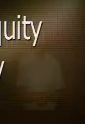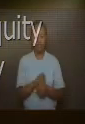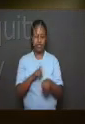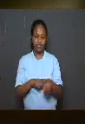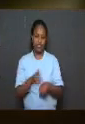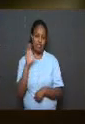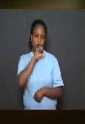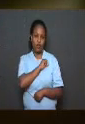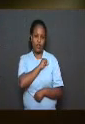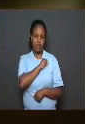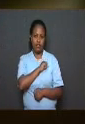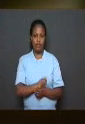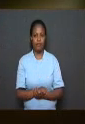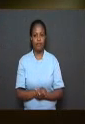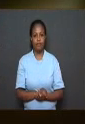Time's up.